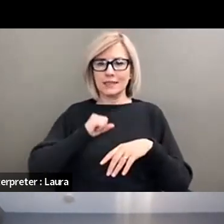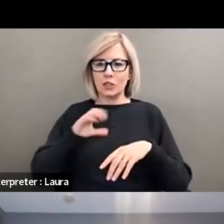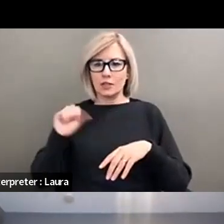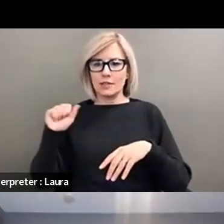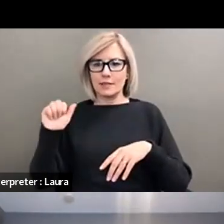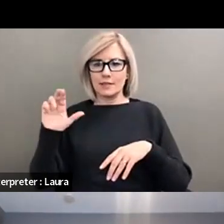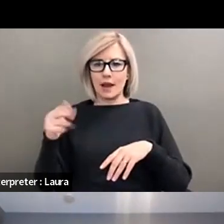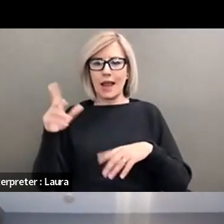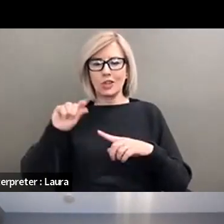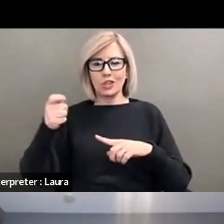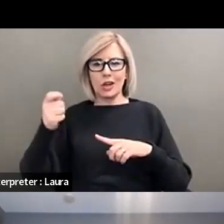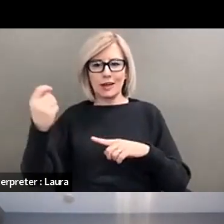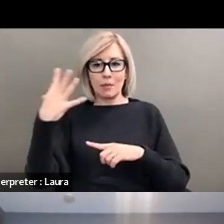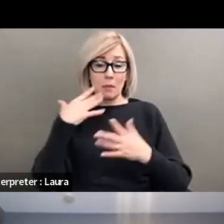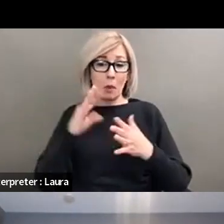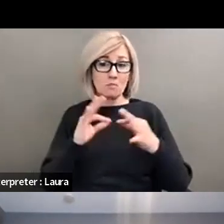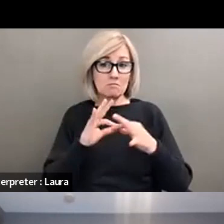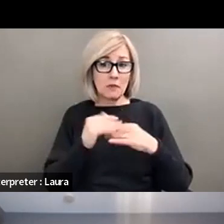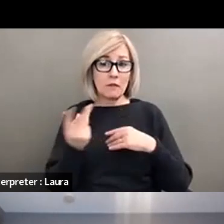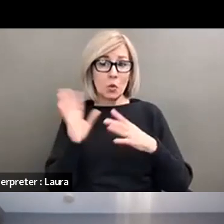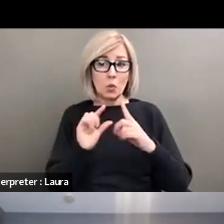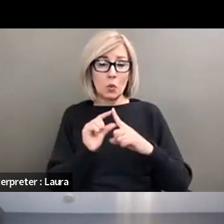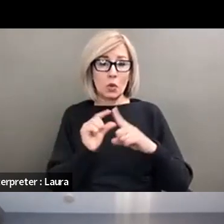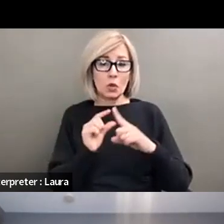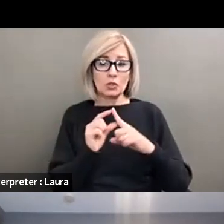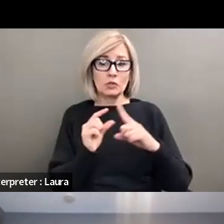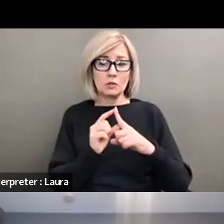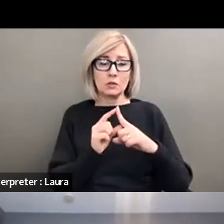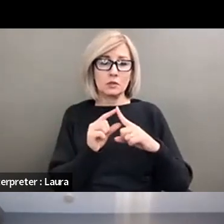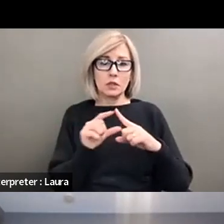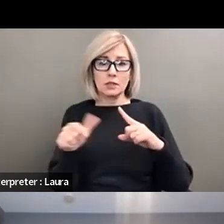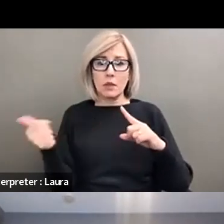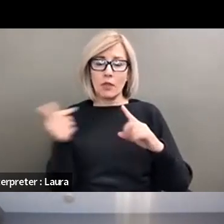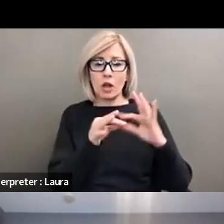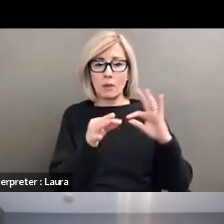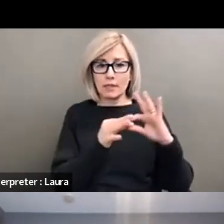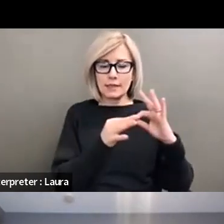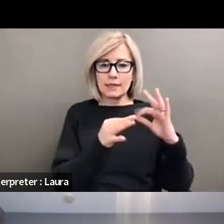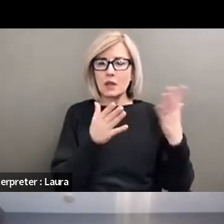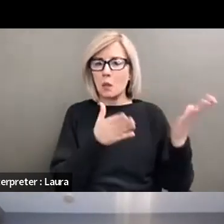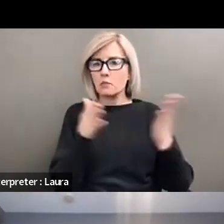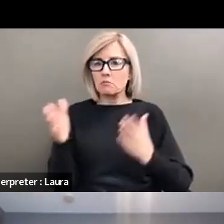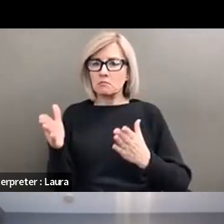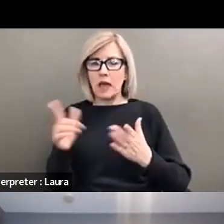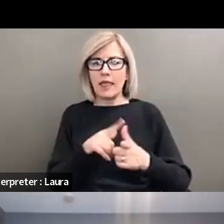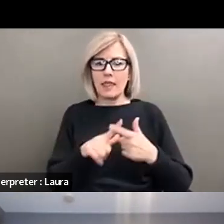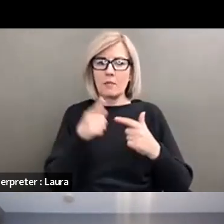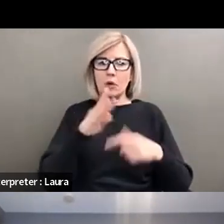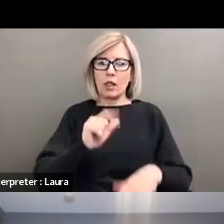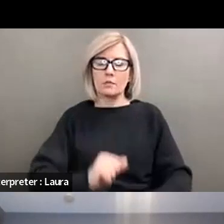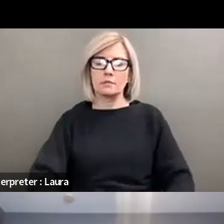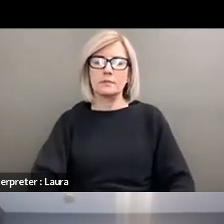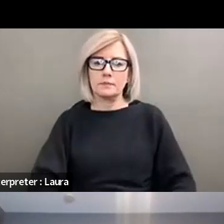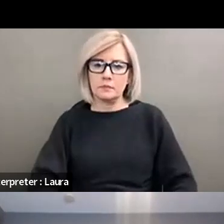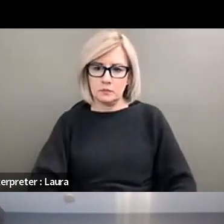on her camera. Maybe she wants to say a few words, and she had some other comments about some other conversations we're having there. So we'll kind of go to her and then we'll go to you, Paula.